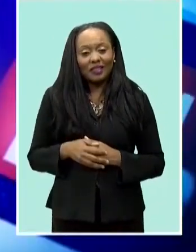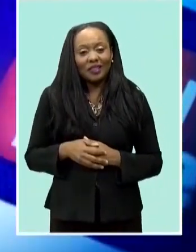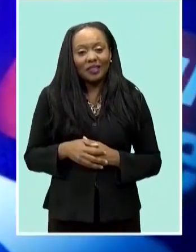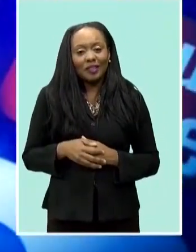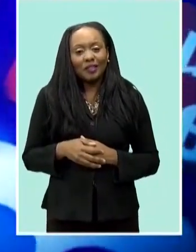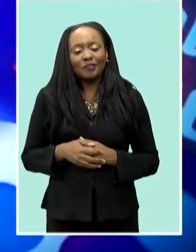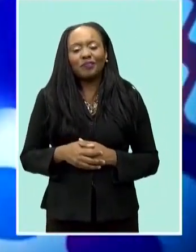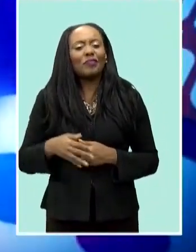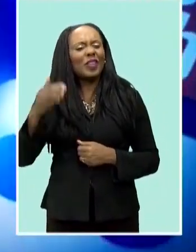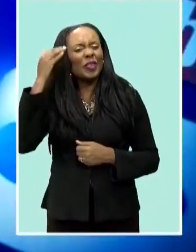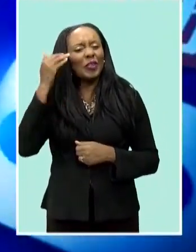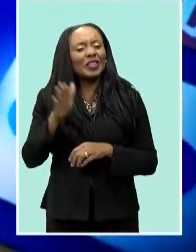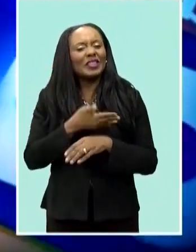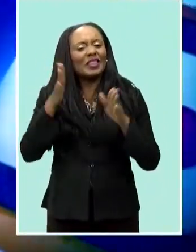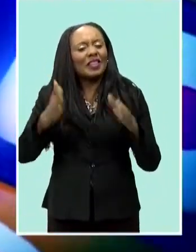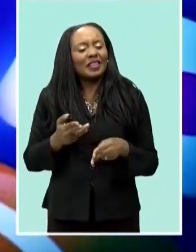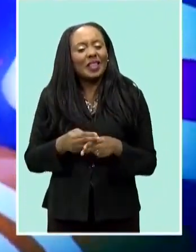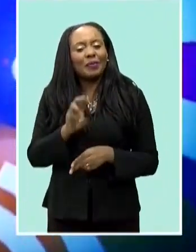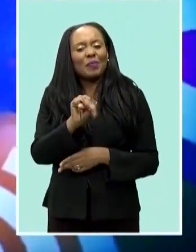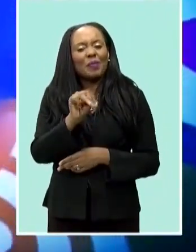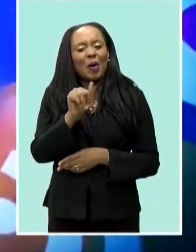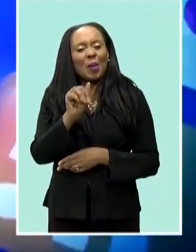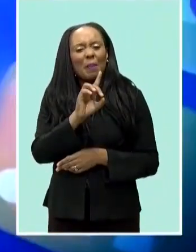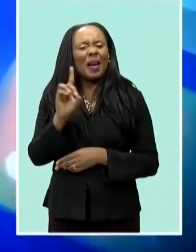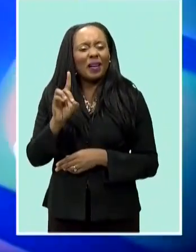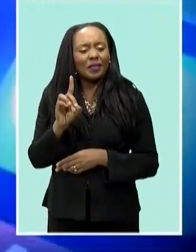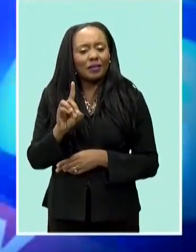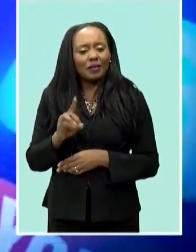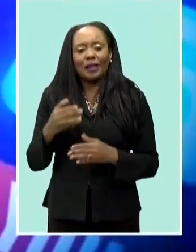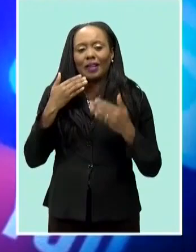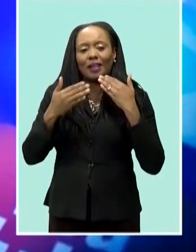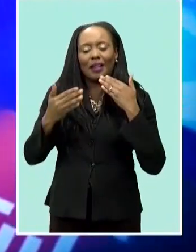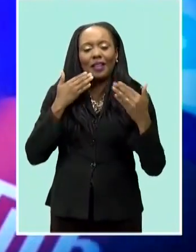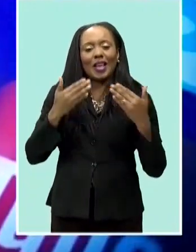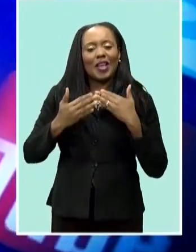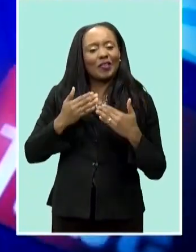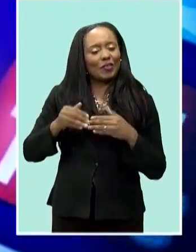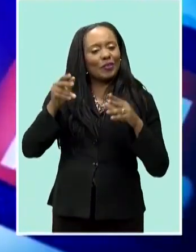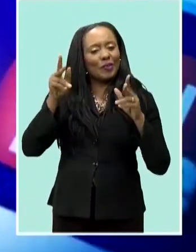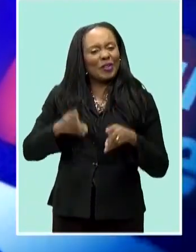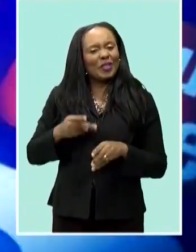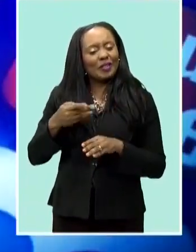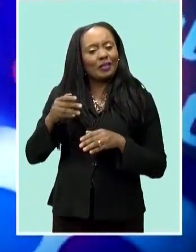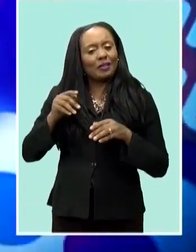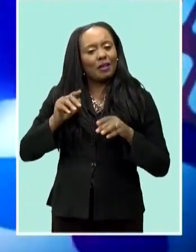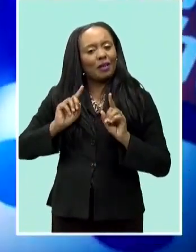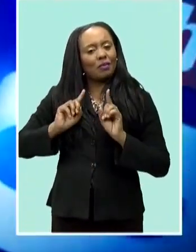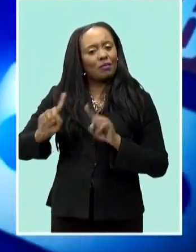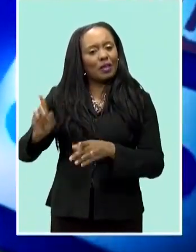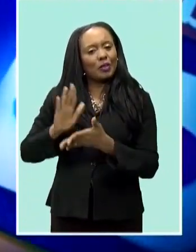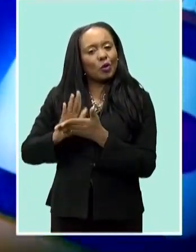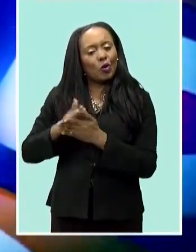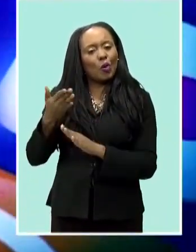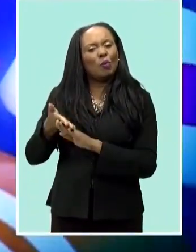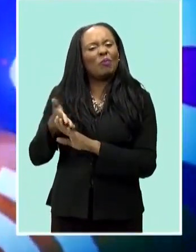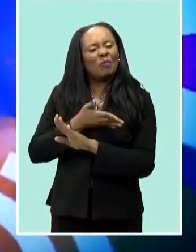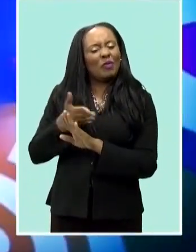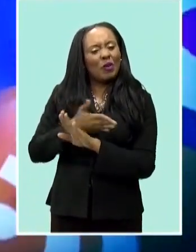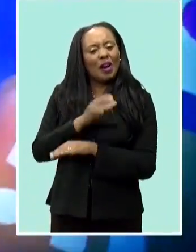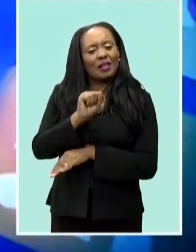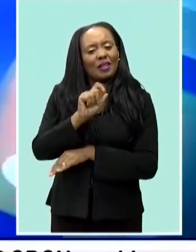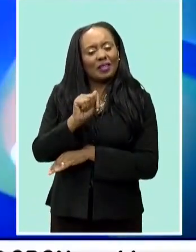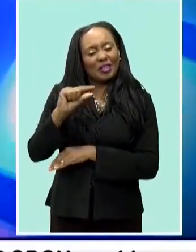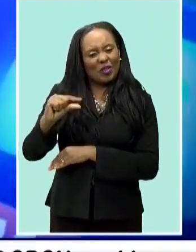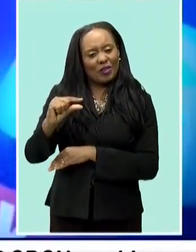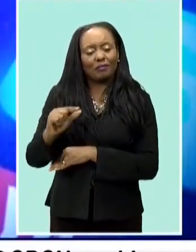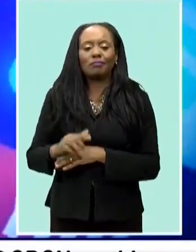The Mad Comedians would surely be proud. And thanks to old scholar Sherville Harris for sending that footage in. And on that note,